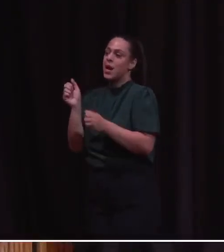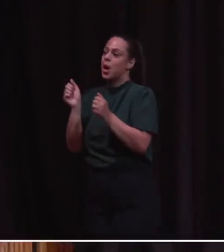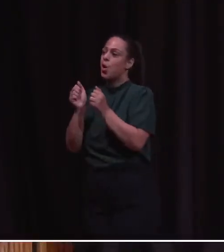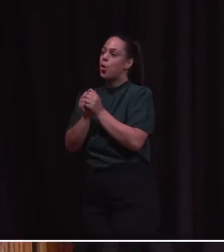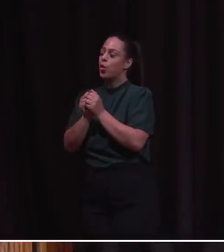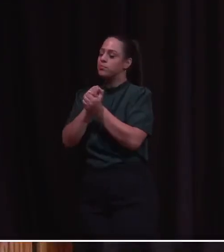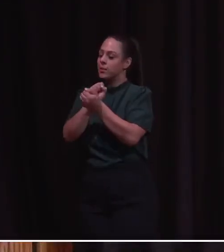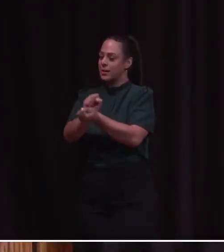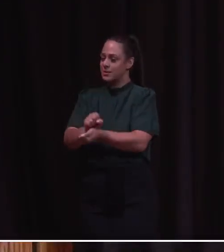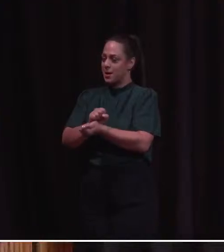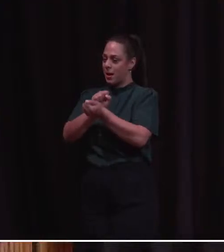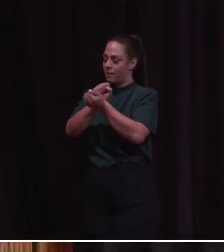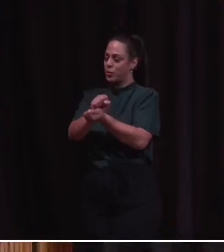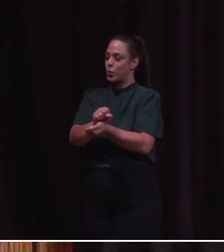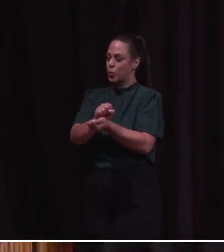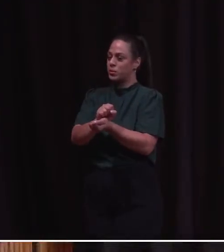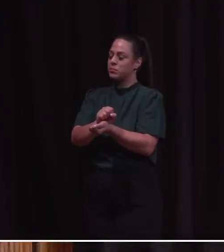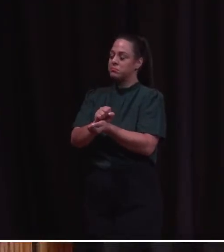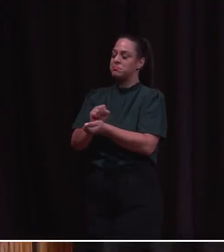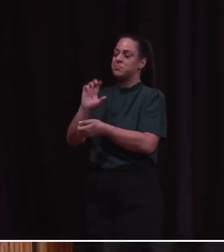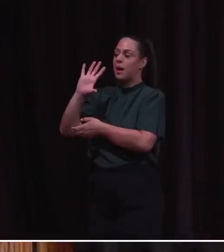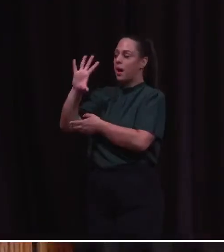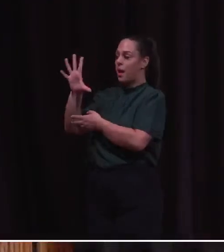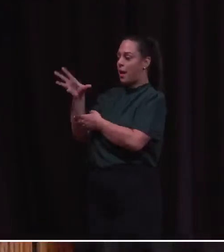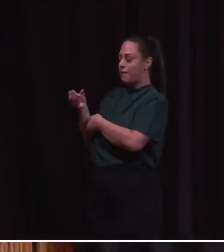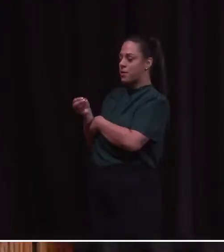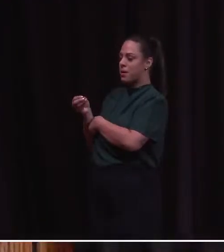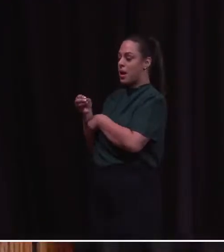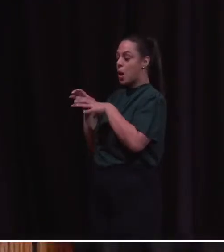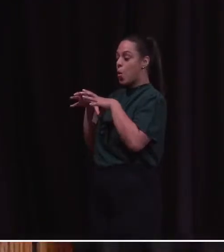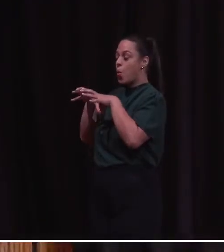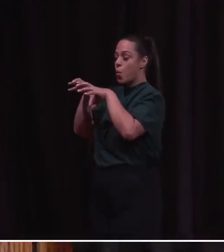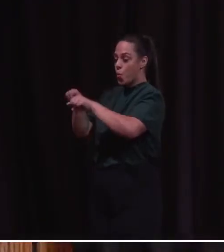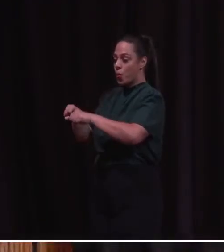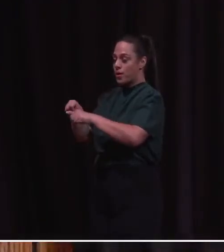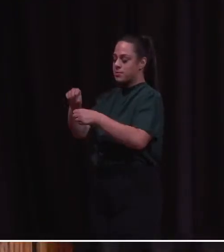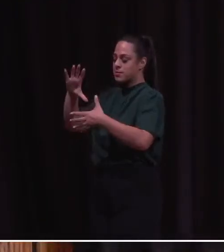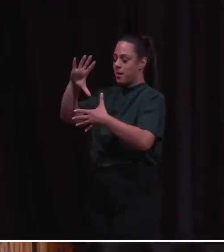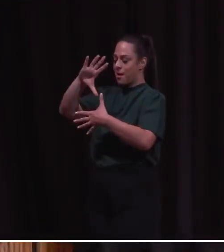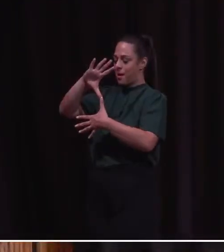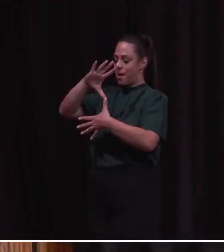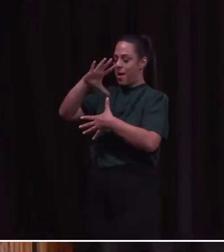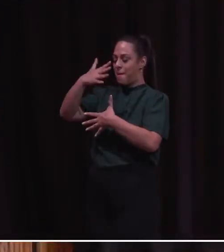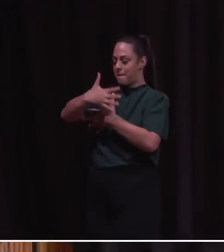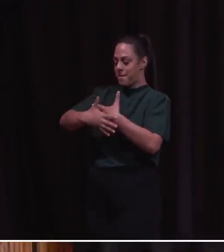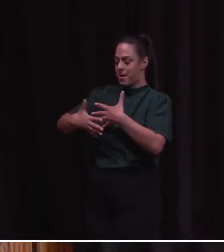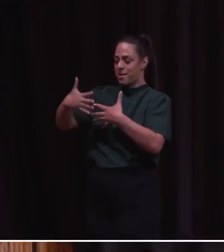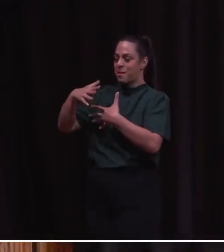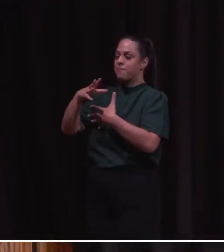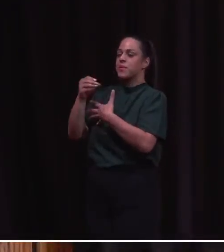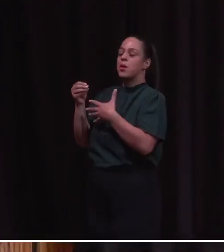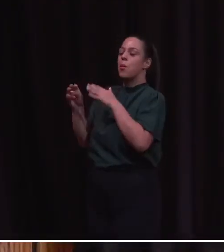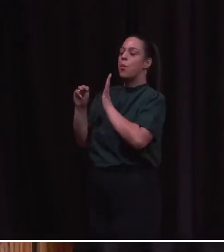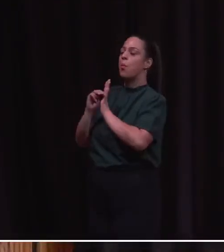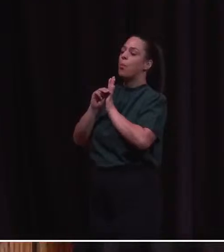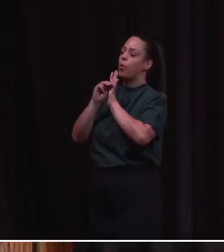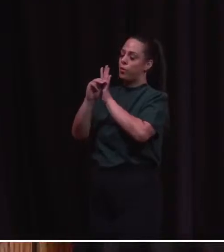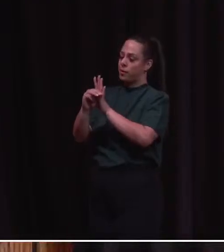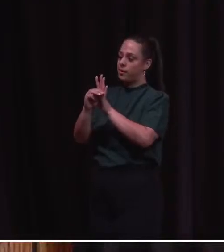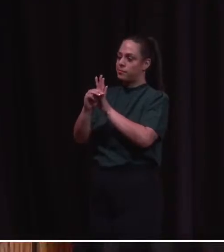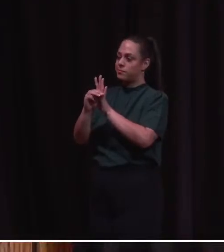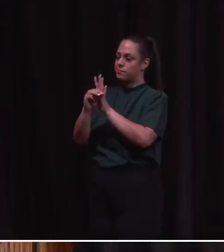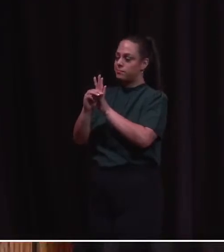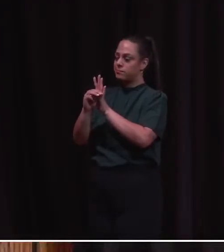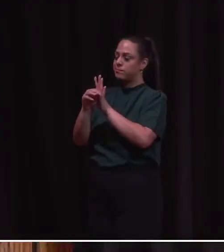of modernity that had been put in place. They had become Europeans and